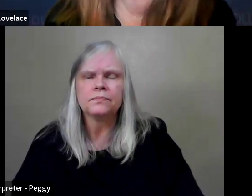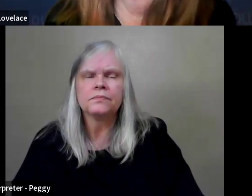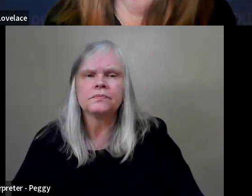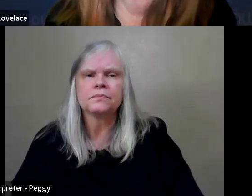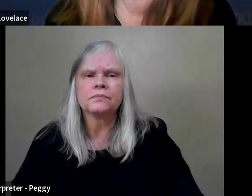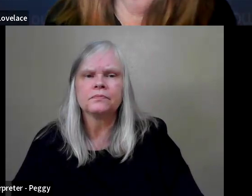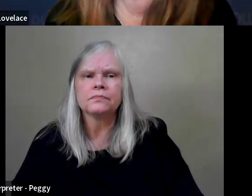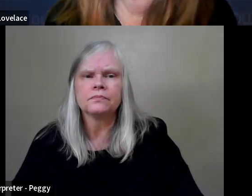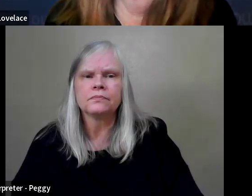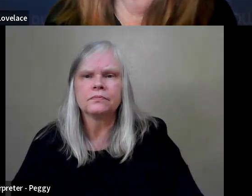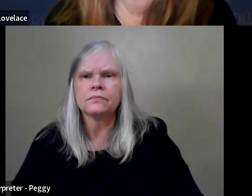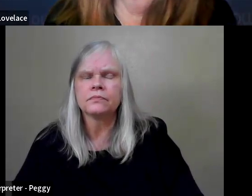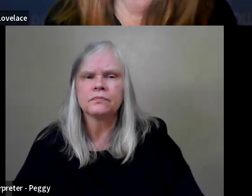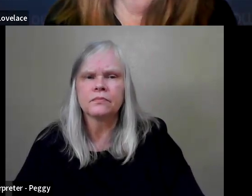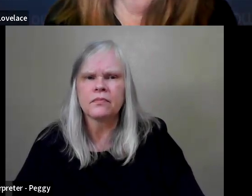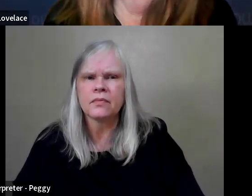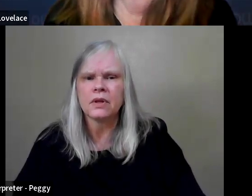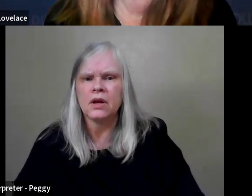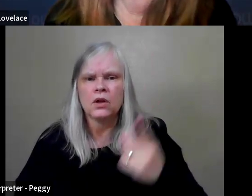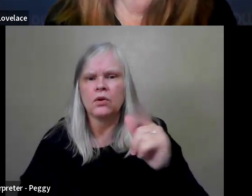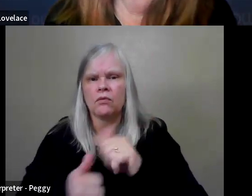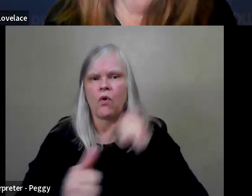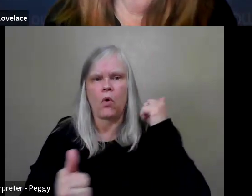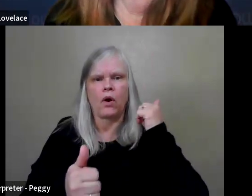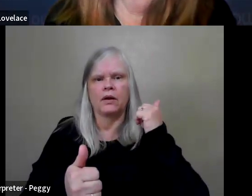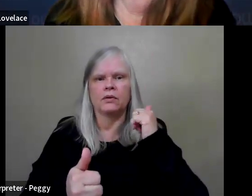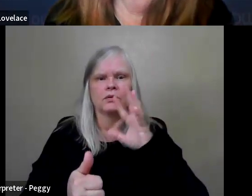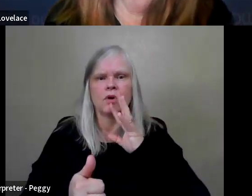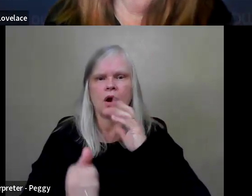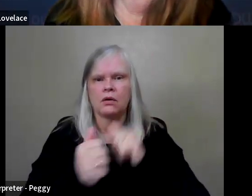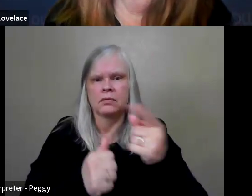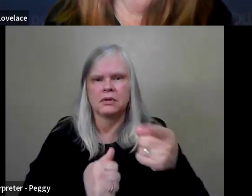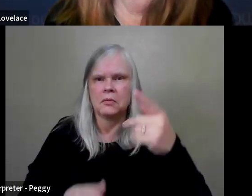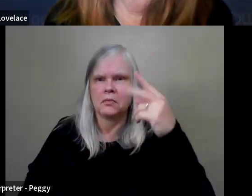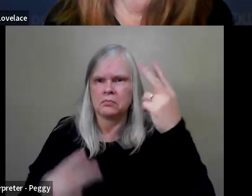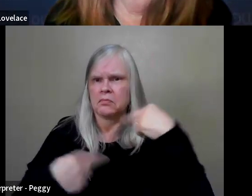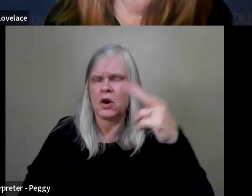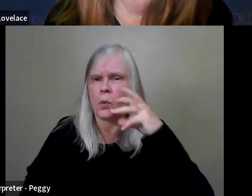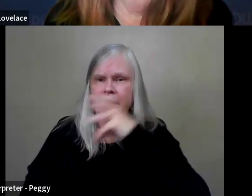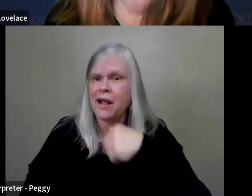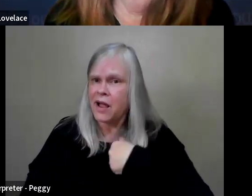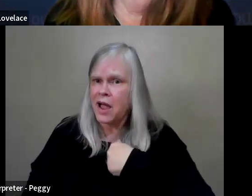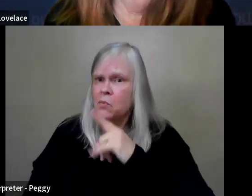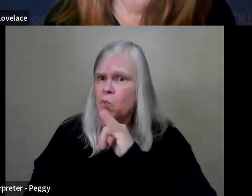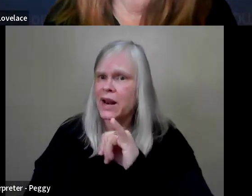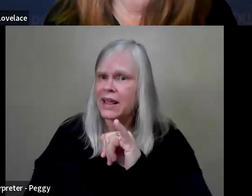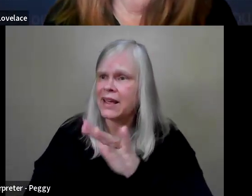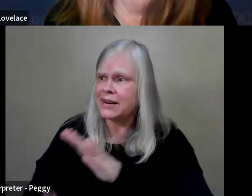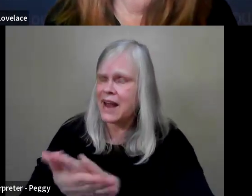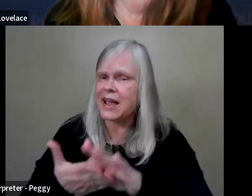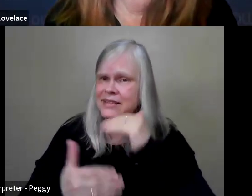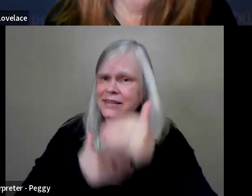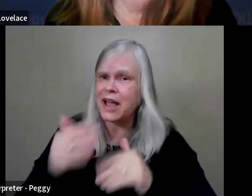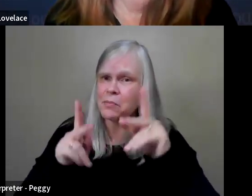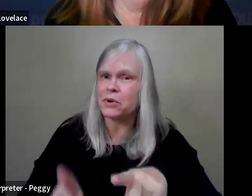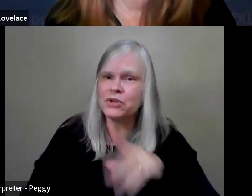do I go up and talk to him because he seems weird? I'm not weird. I'm actually a very nice, kind person. So you